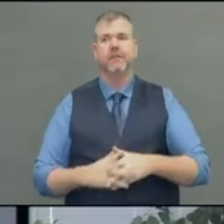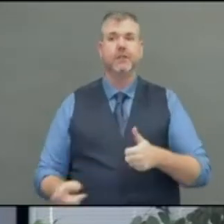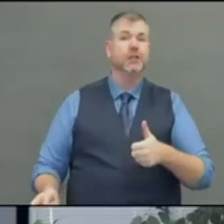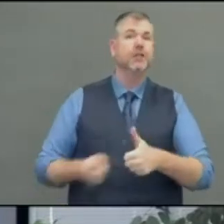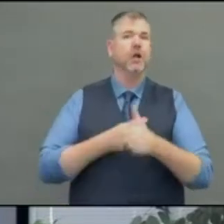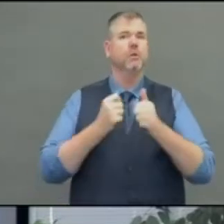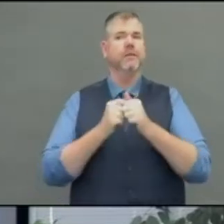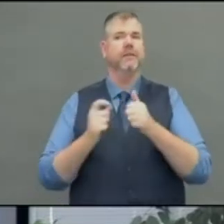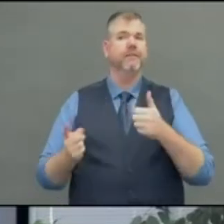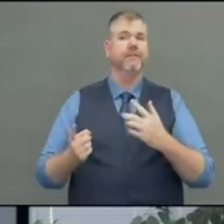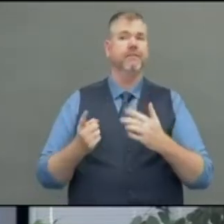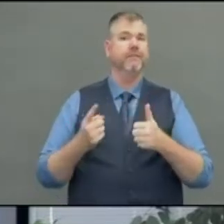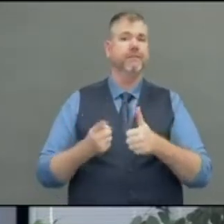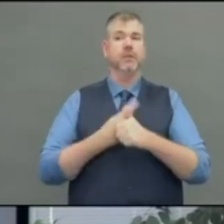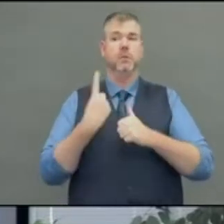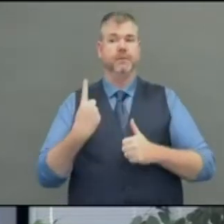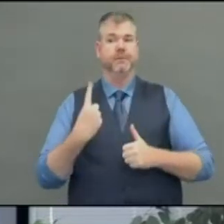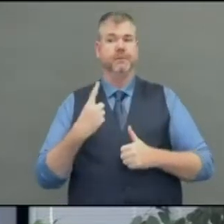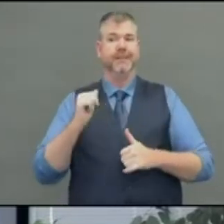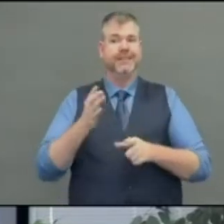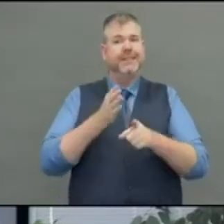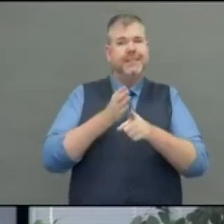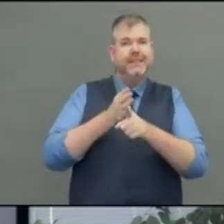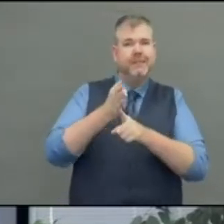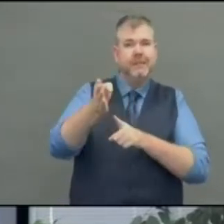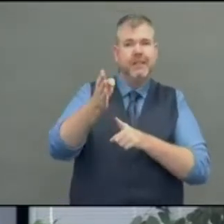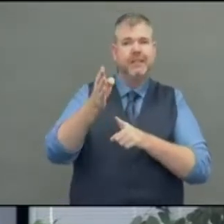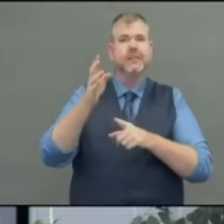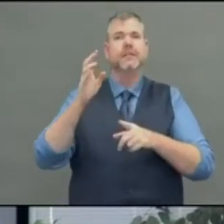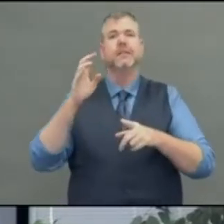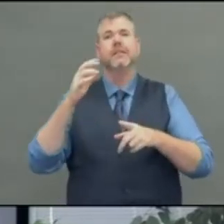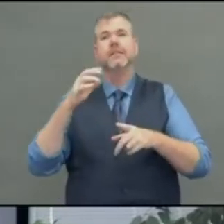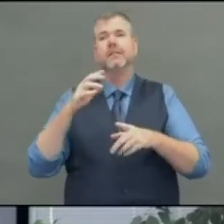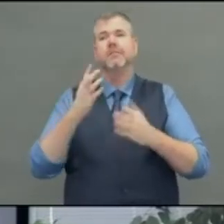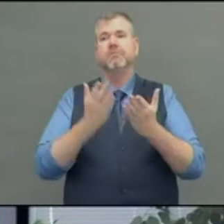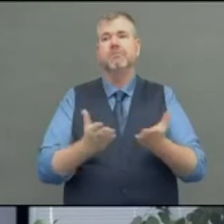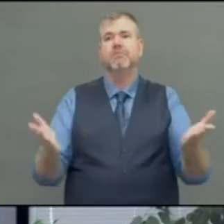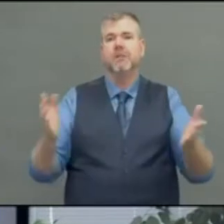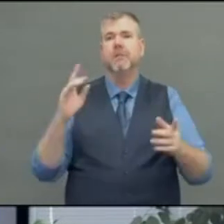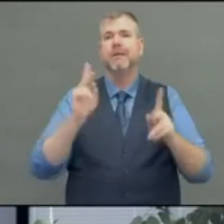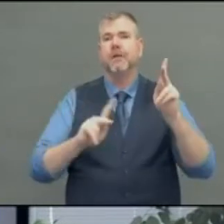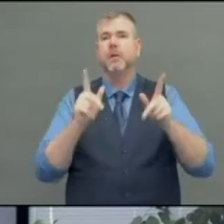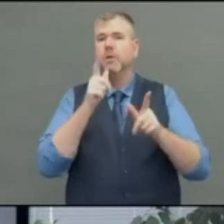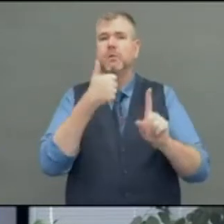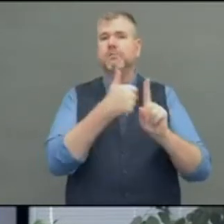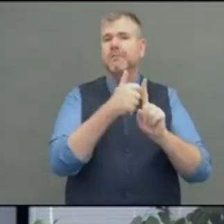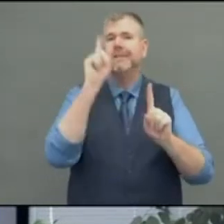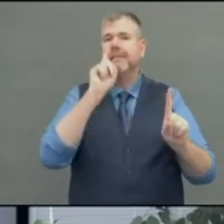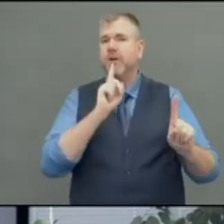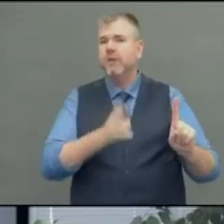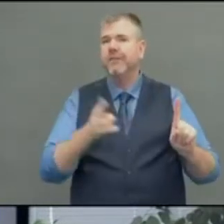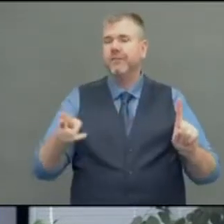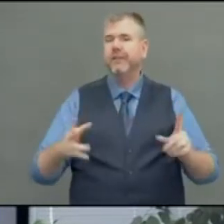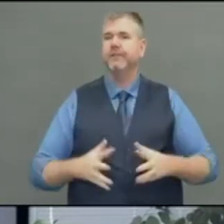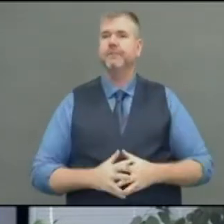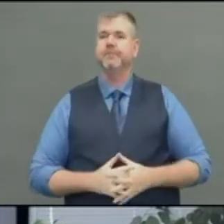the specialized devices for people with difficulty hearing. Can you tell us a little bit more about that and how they